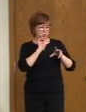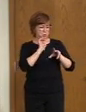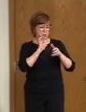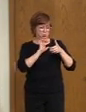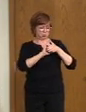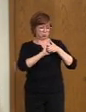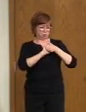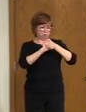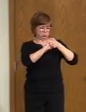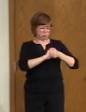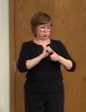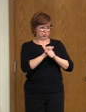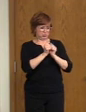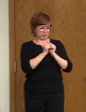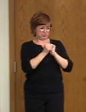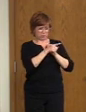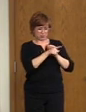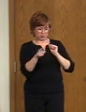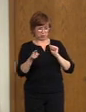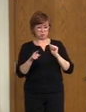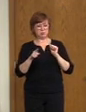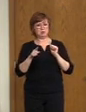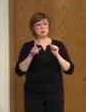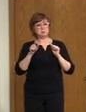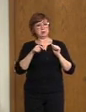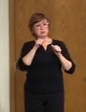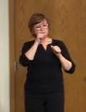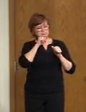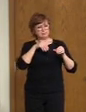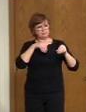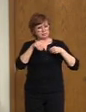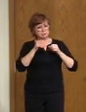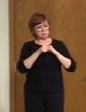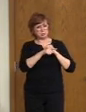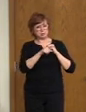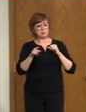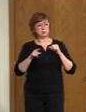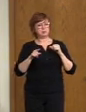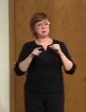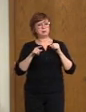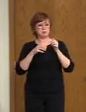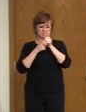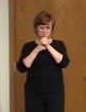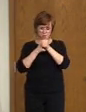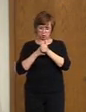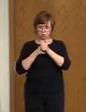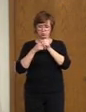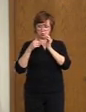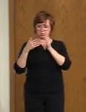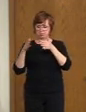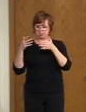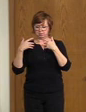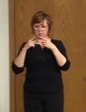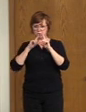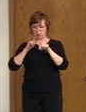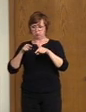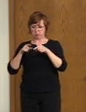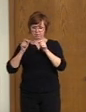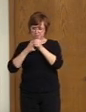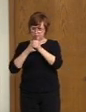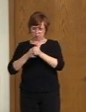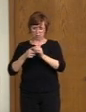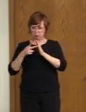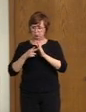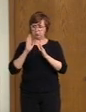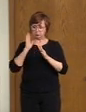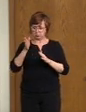much flexibility to do that over the next few months, and you know, adhering to all the public health orders and doing everything